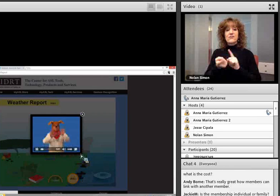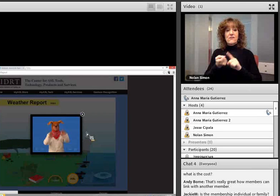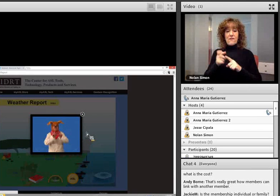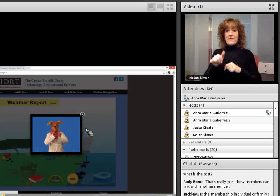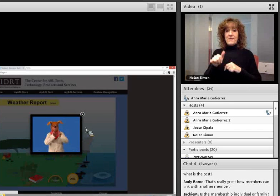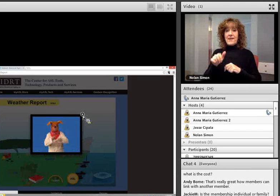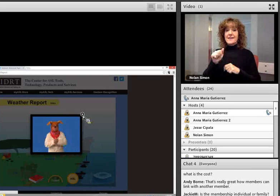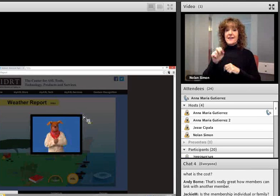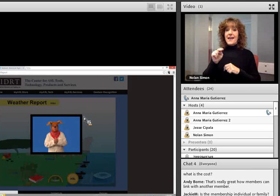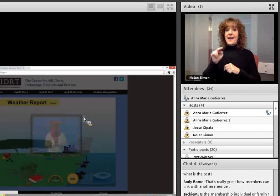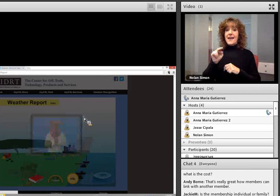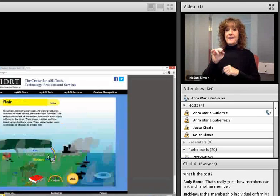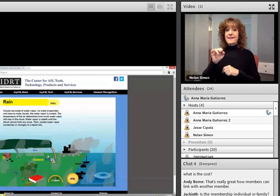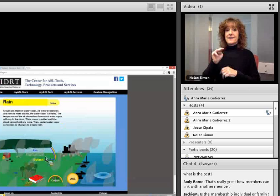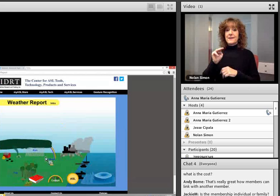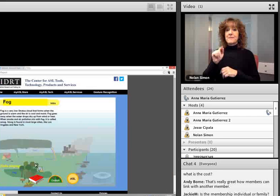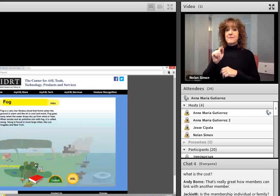animations.